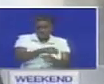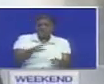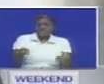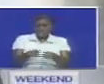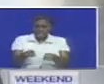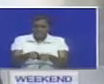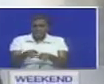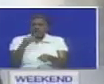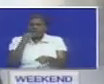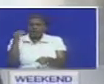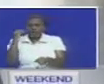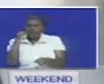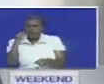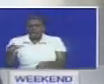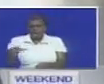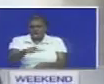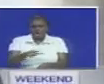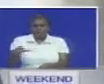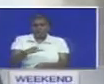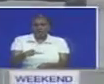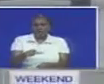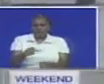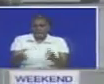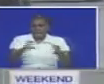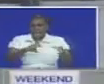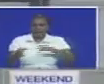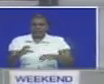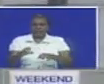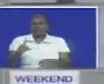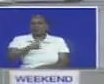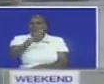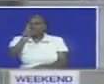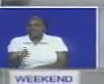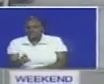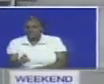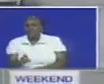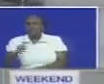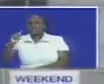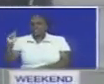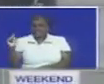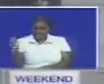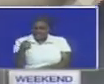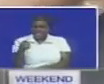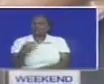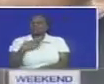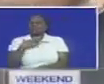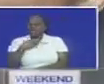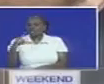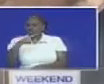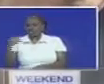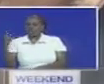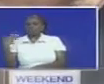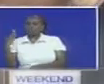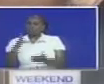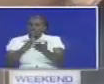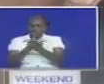our domestic local lamps. The question is, however, are Kenyans willing to go green? Through this research,